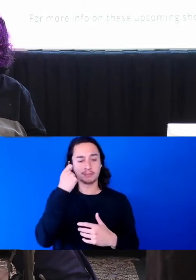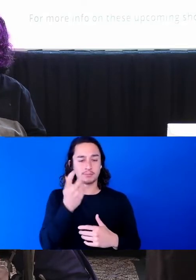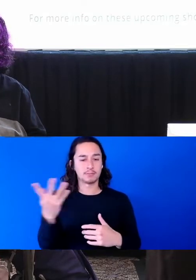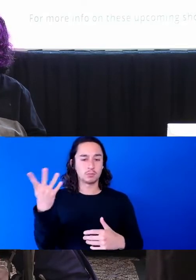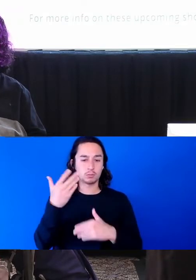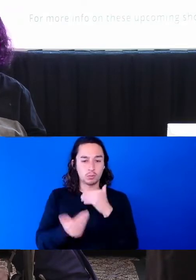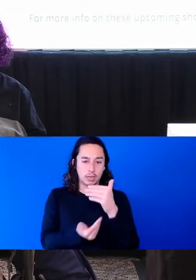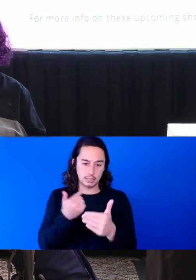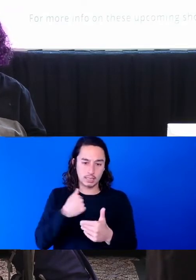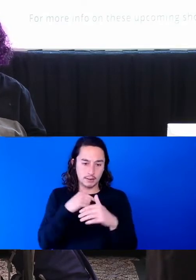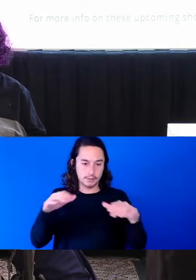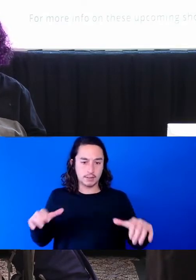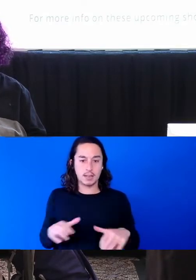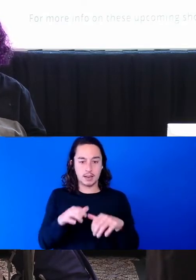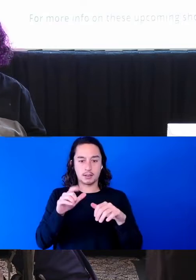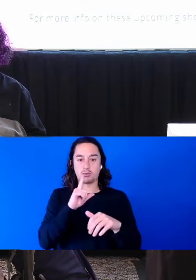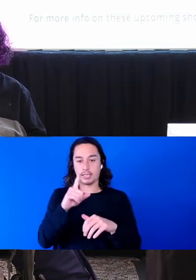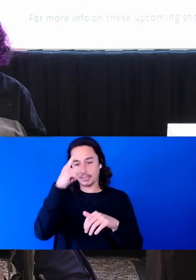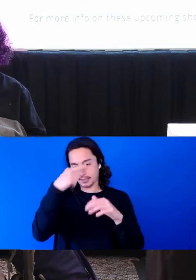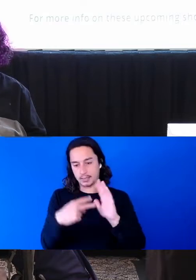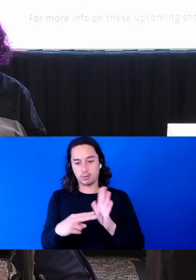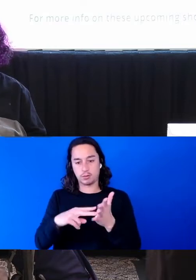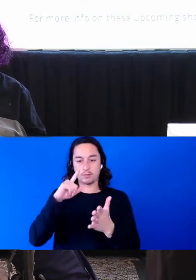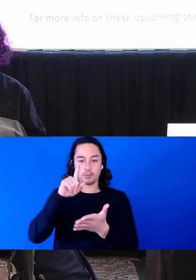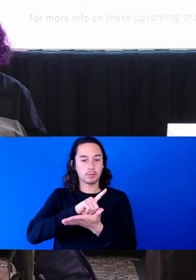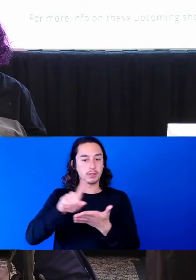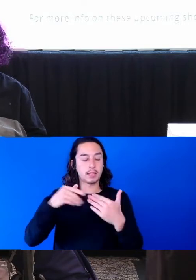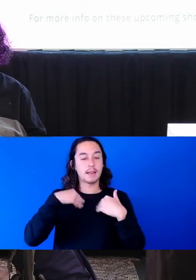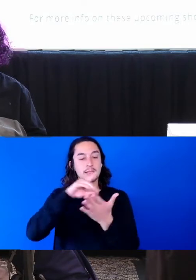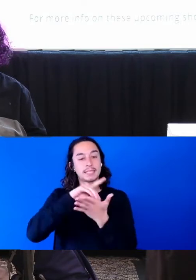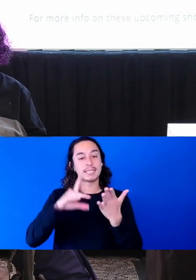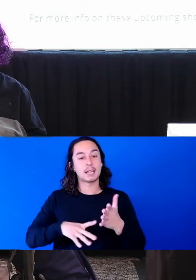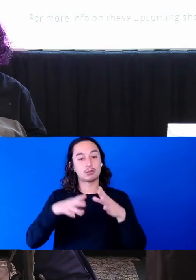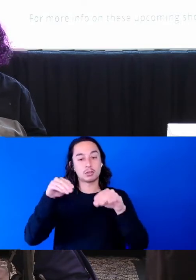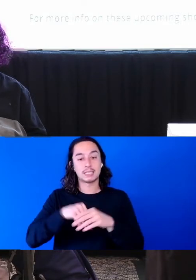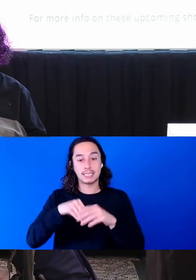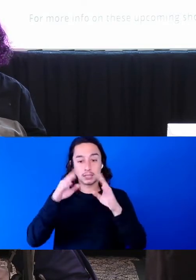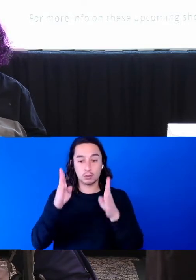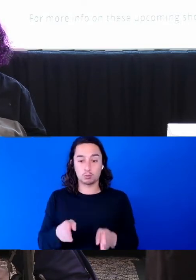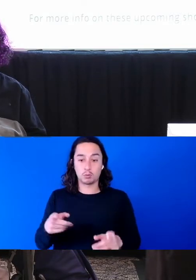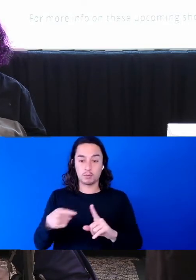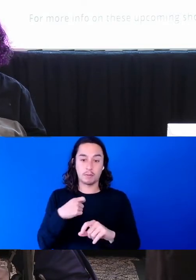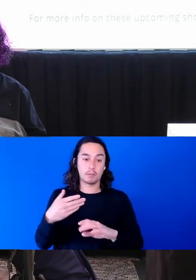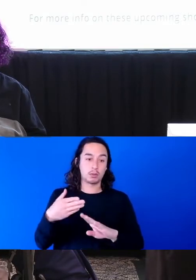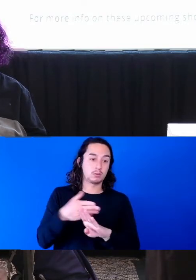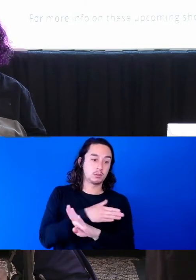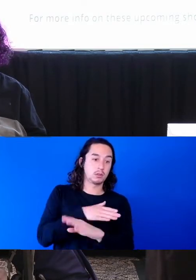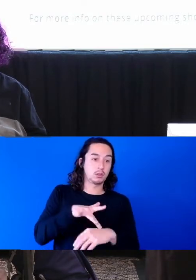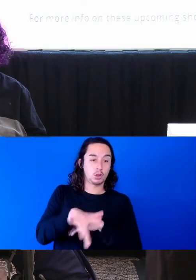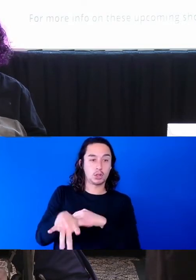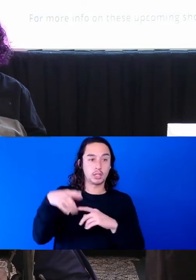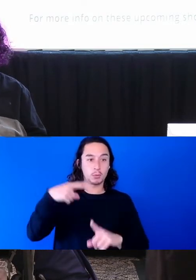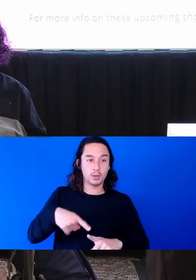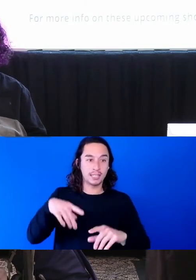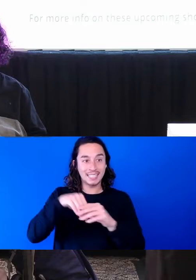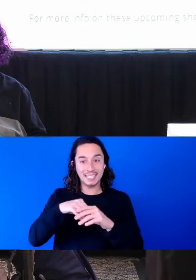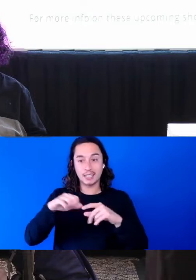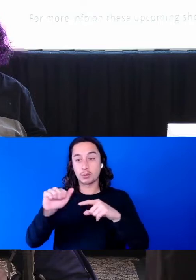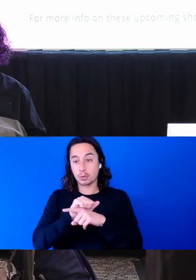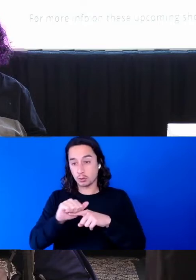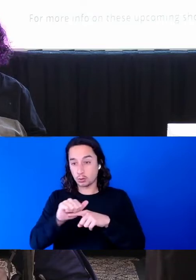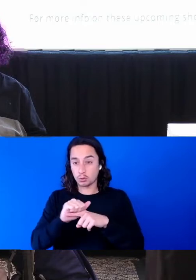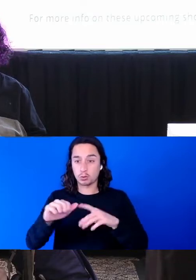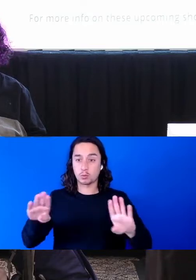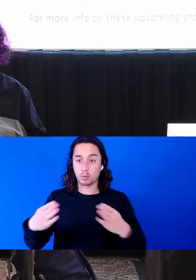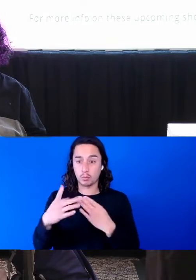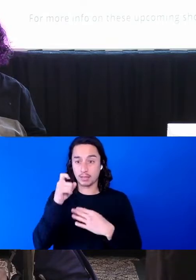really intentionally for a week to have designers in the room from an early point, like it actually inside of the rehearsal room, because then they can